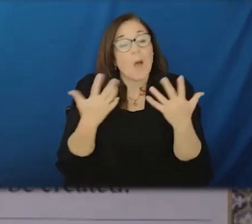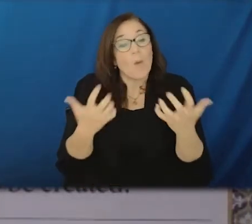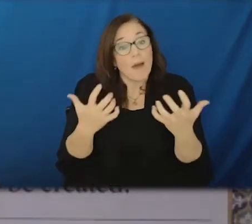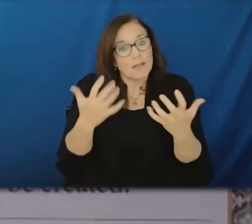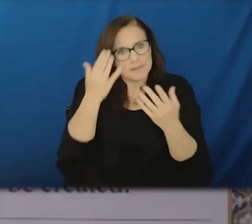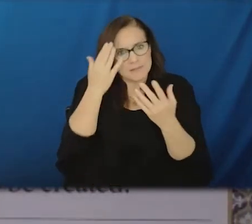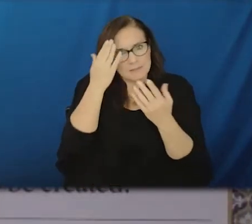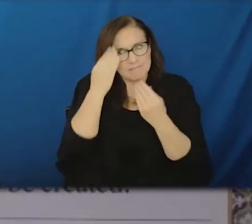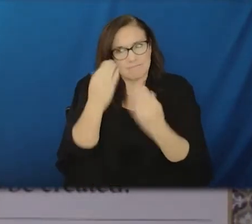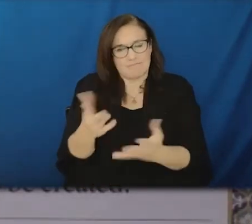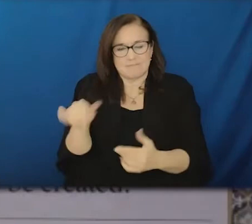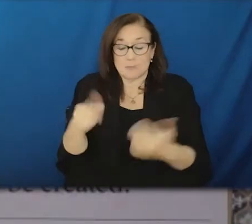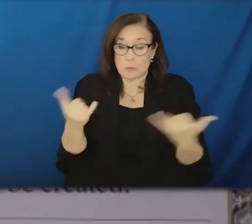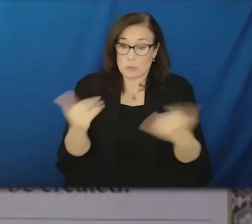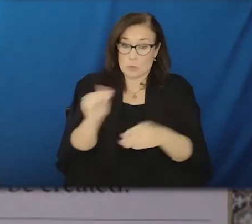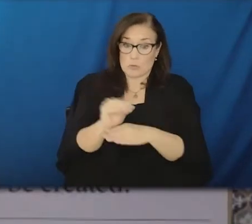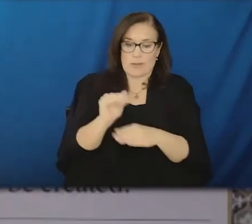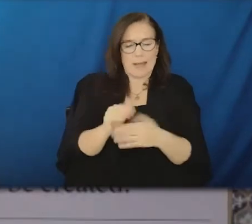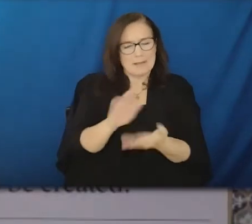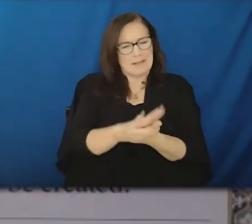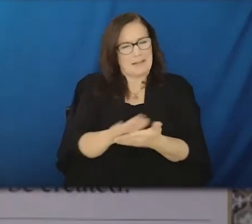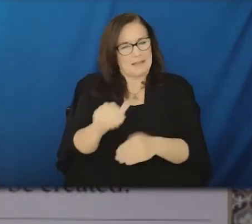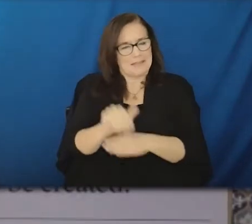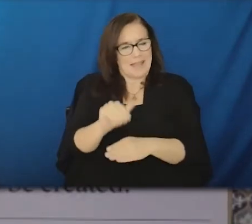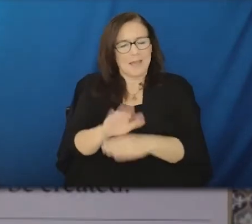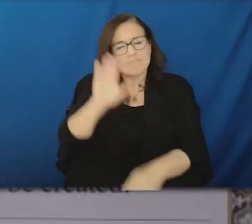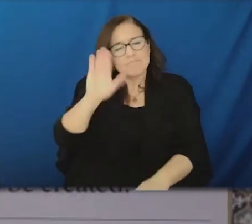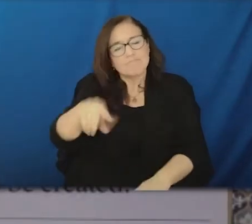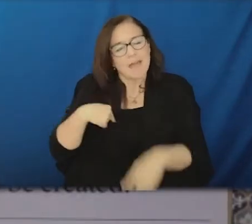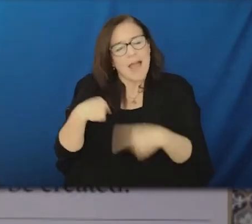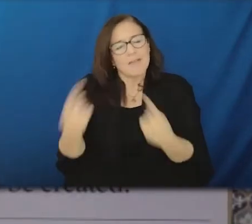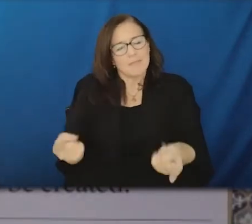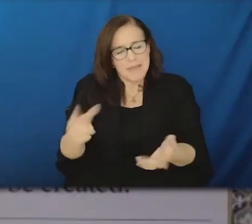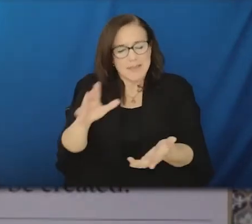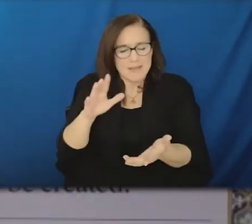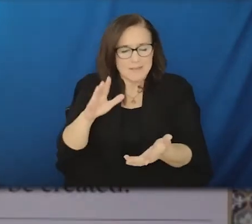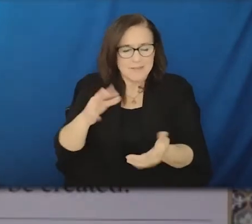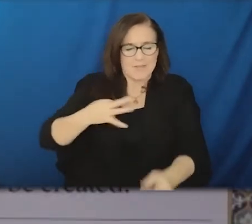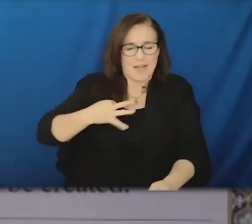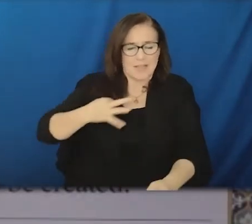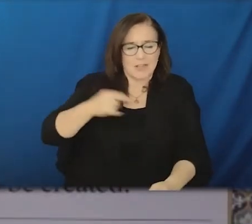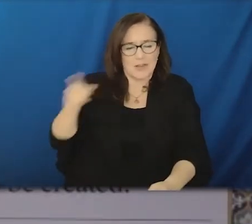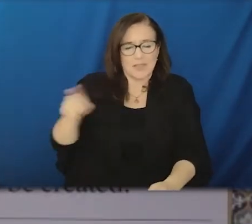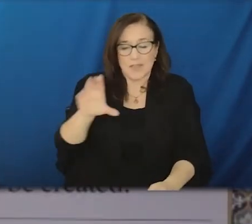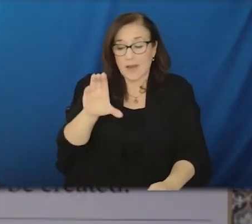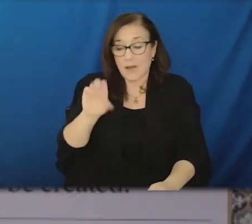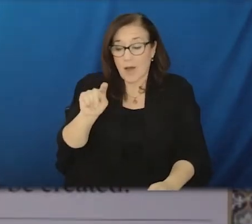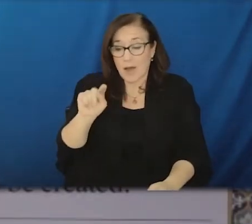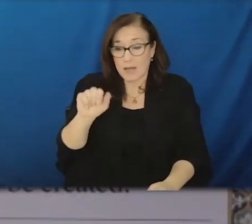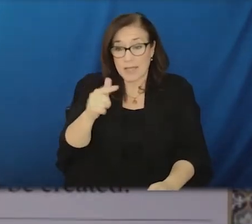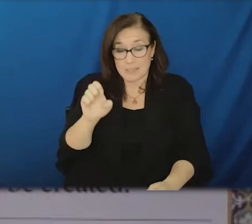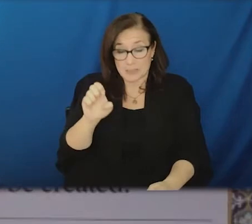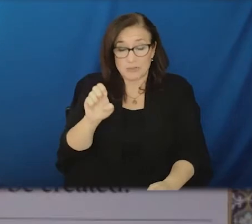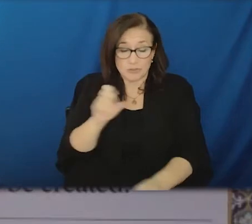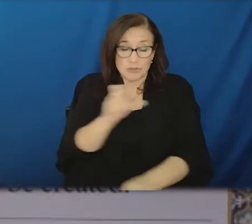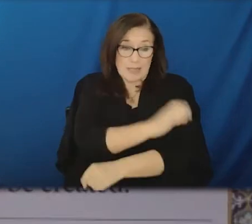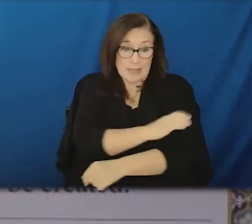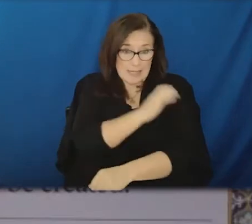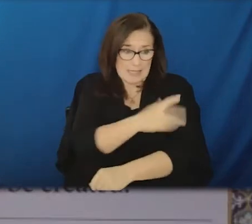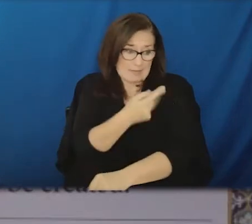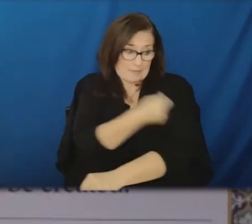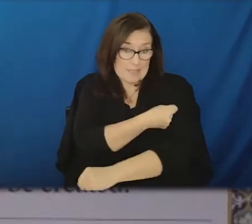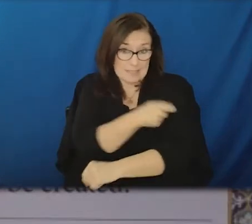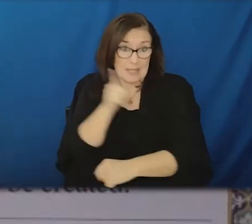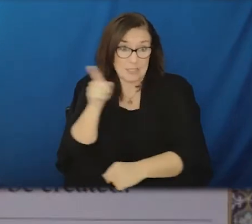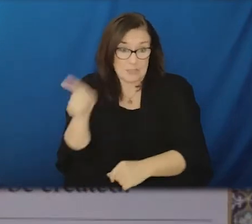is really a sweet night for me. Yes, I've been volunteering at the cottage drive-through vaccination clinic since